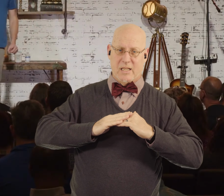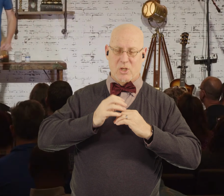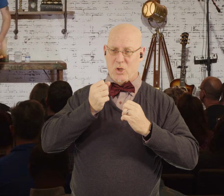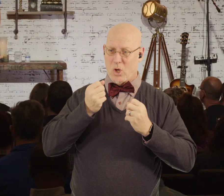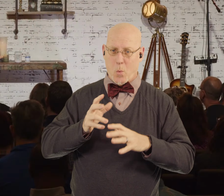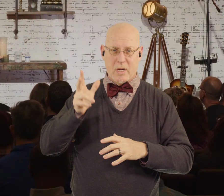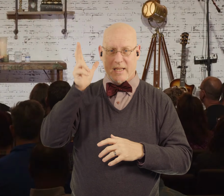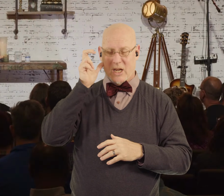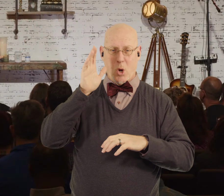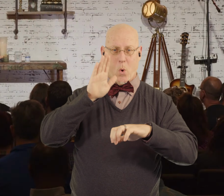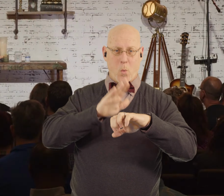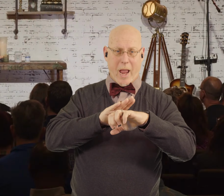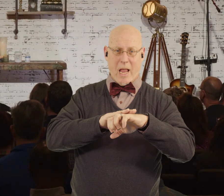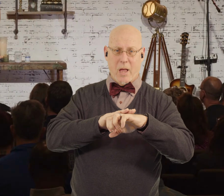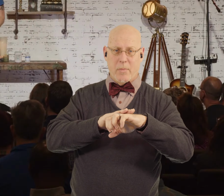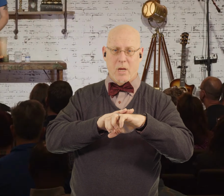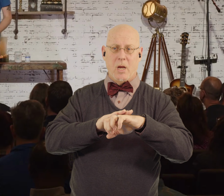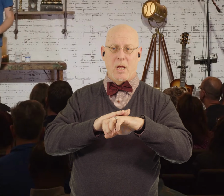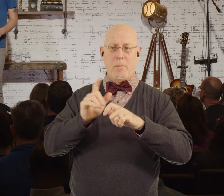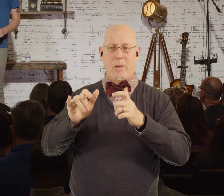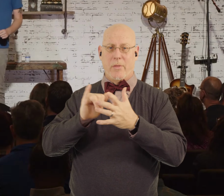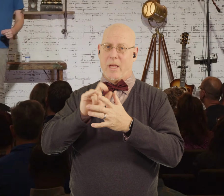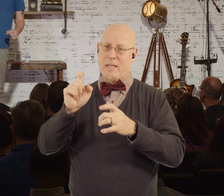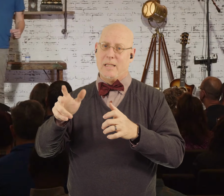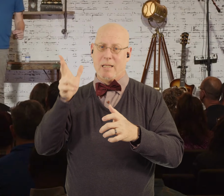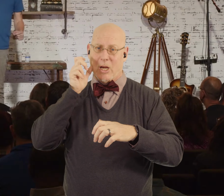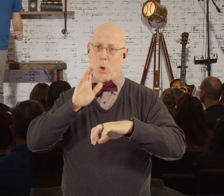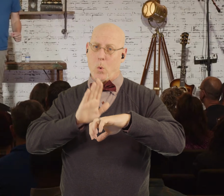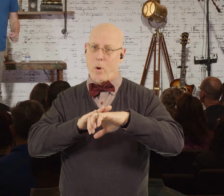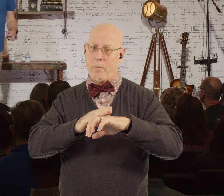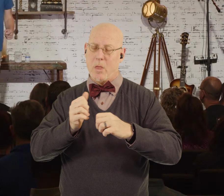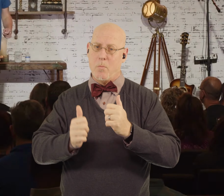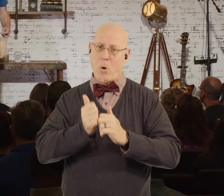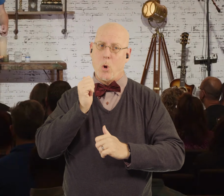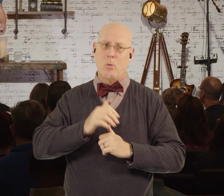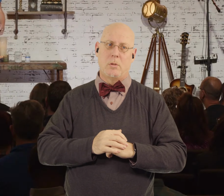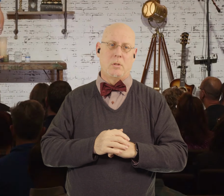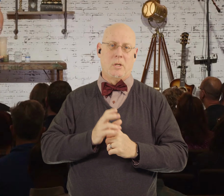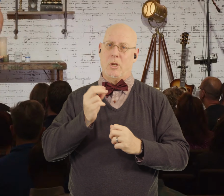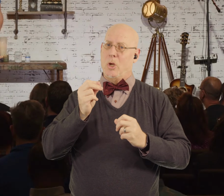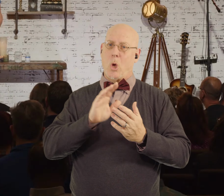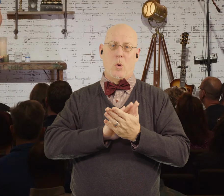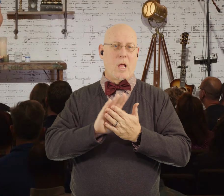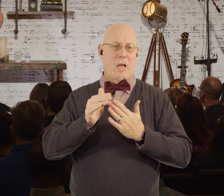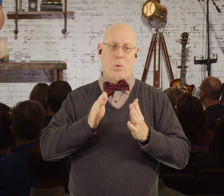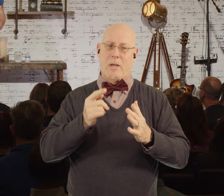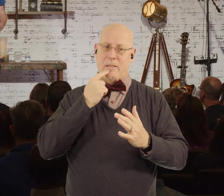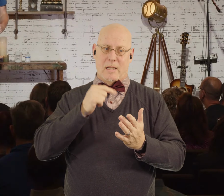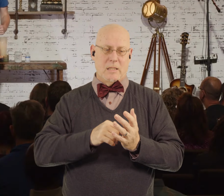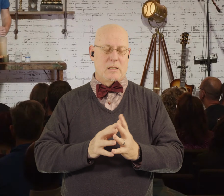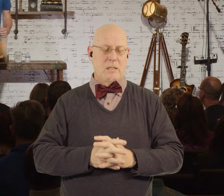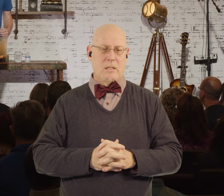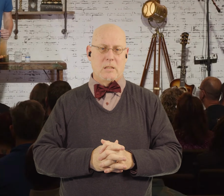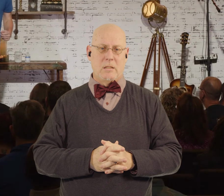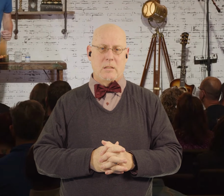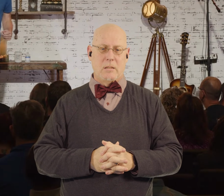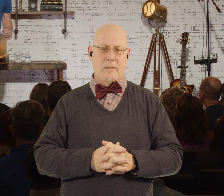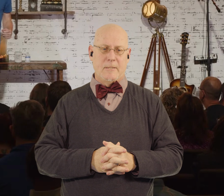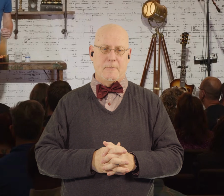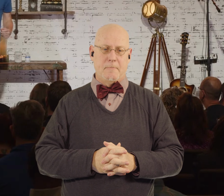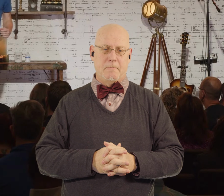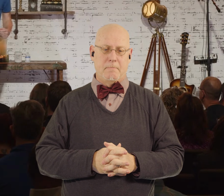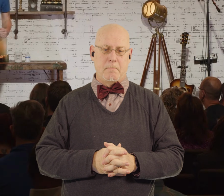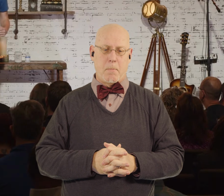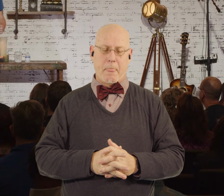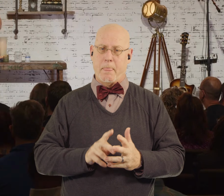want to hear the wake-up call today are the people who need to hear it most. And there's really no nice way of saying this.